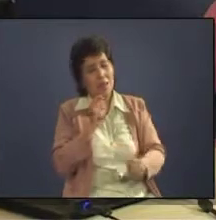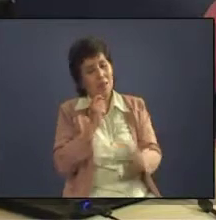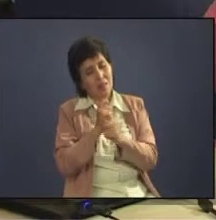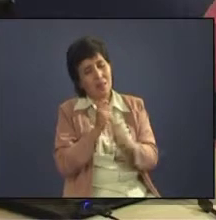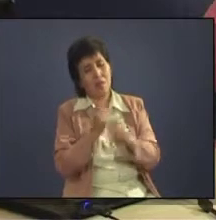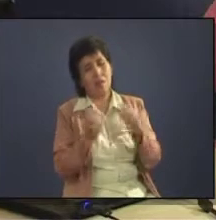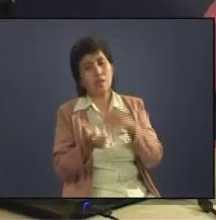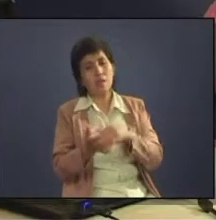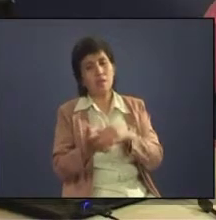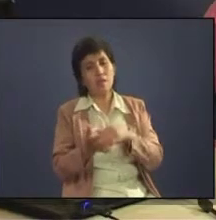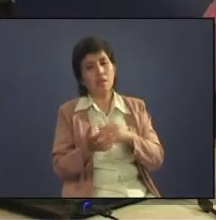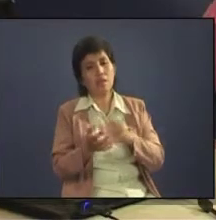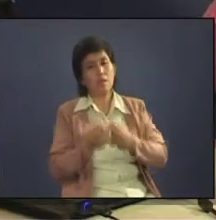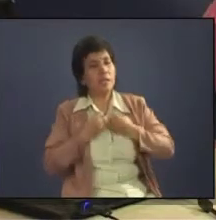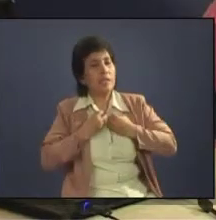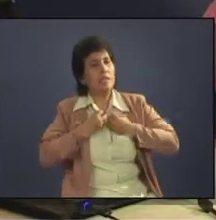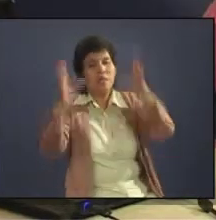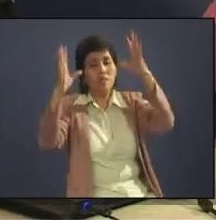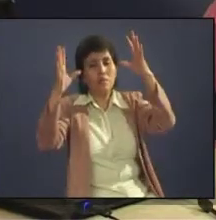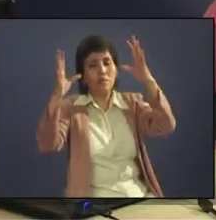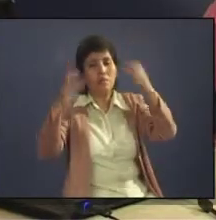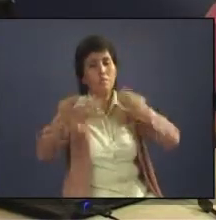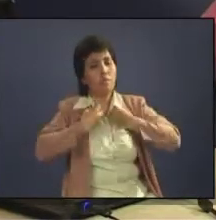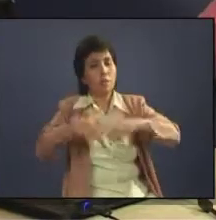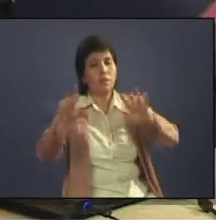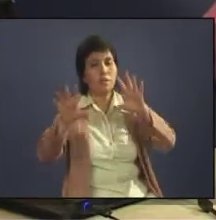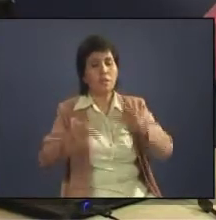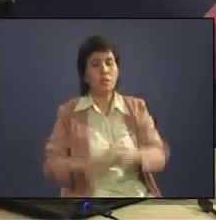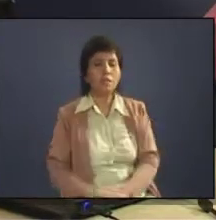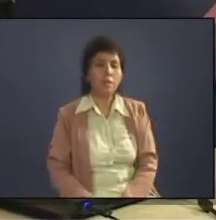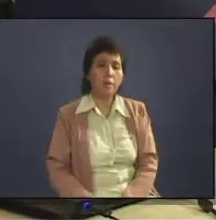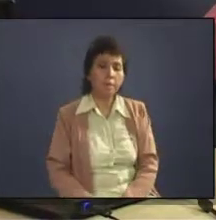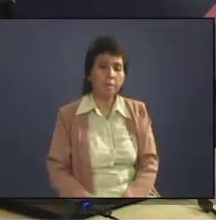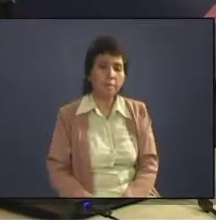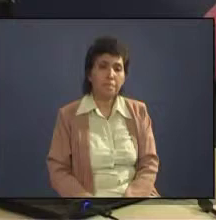no more, I would just leash everything out. Okay.